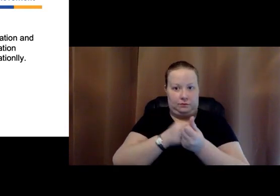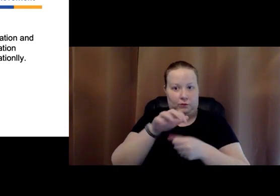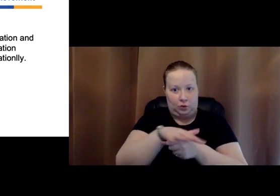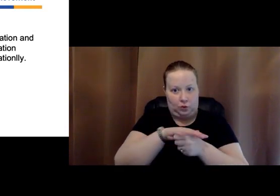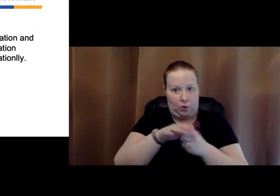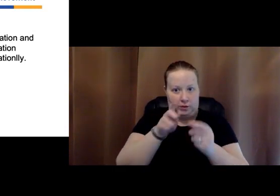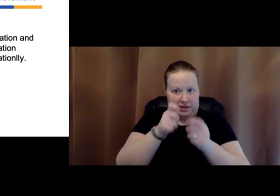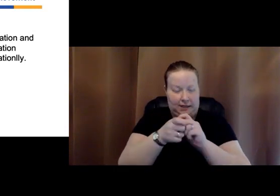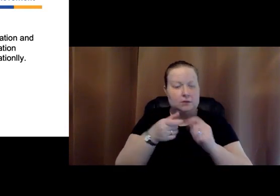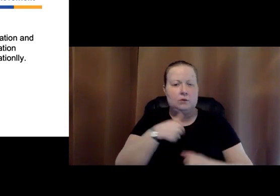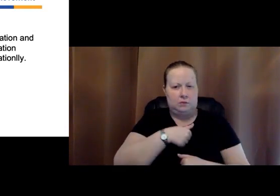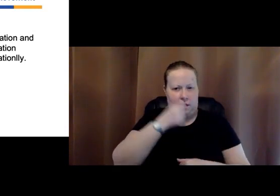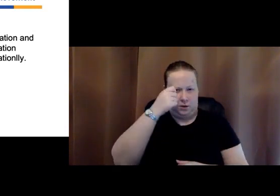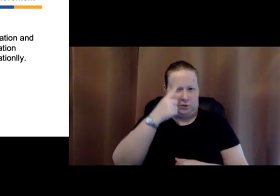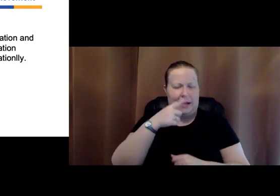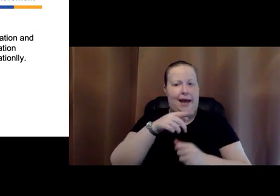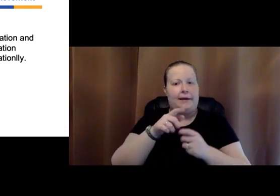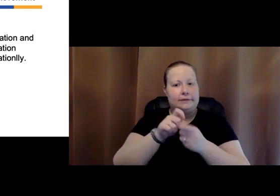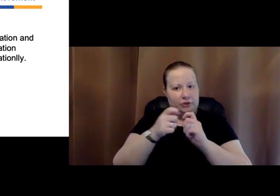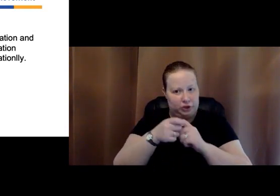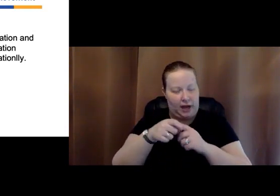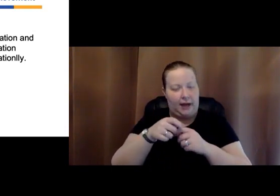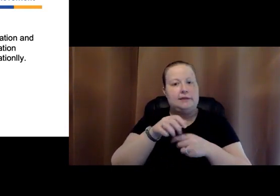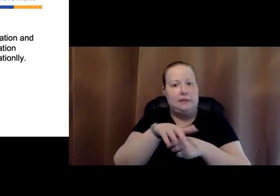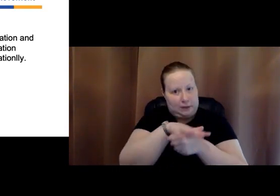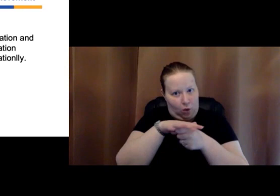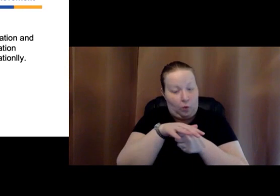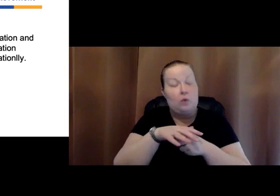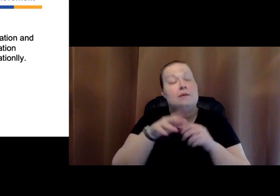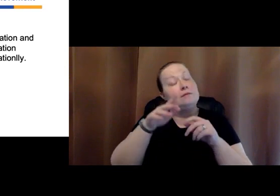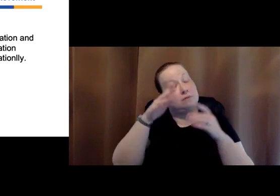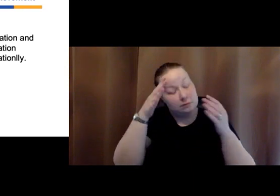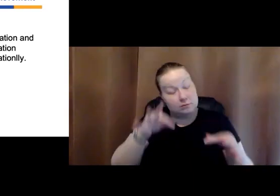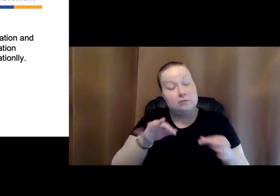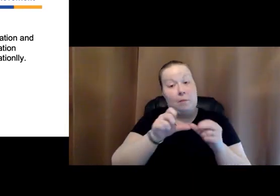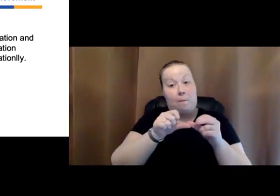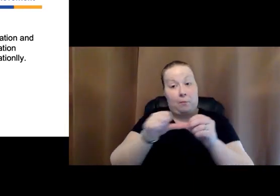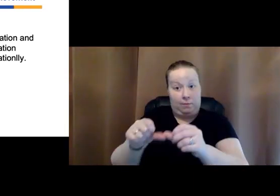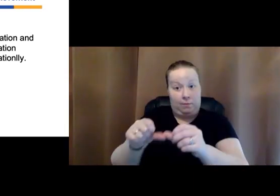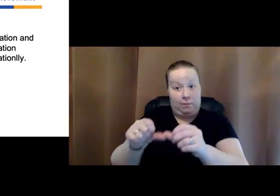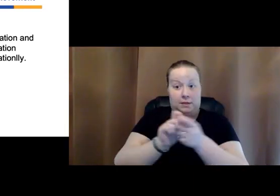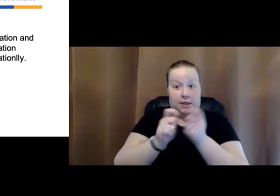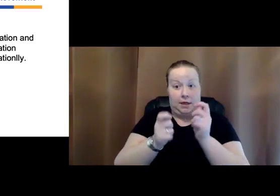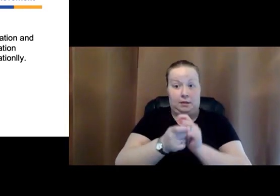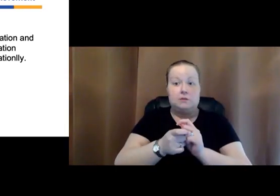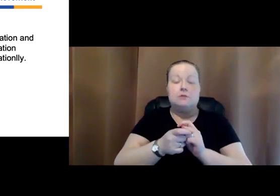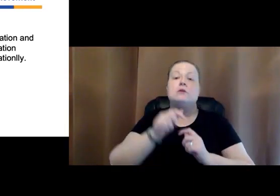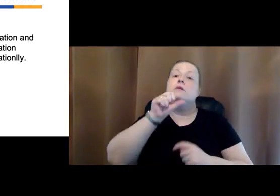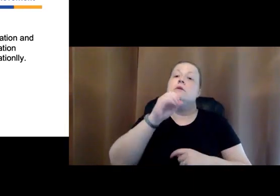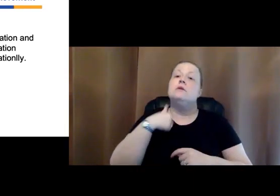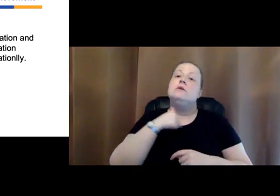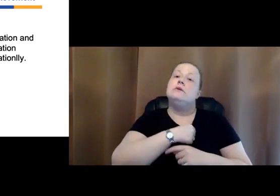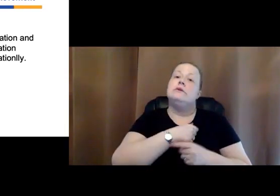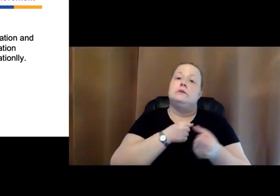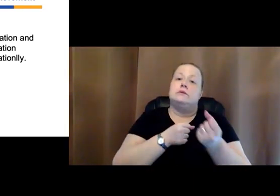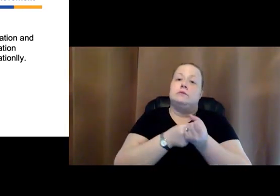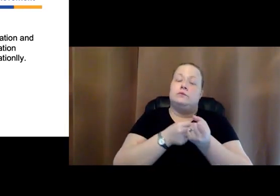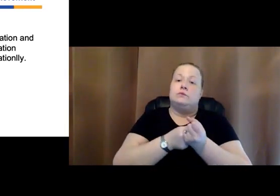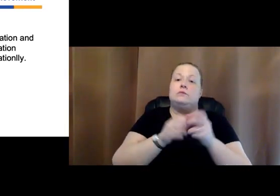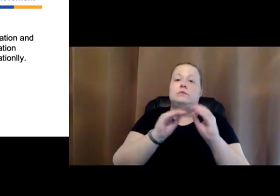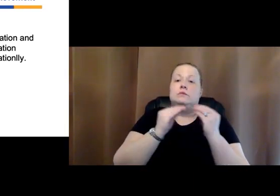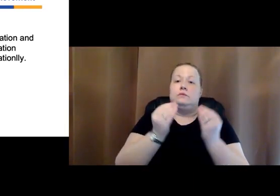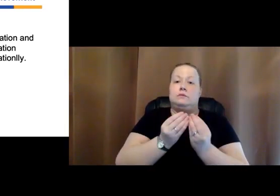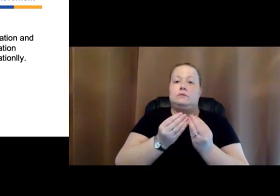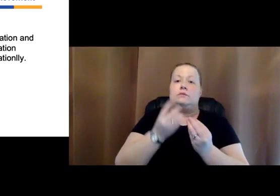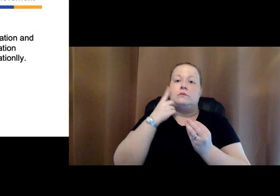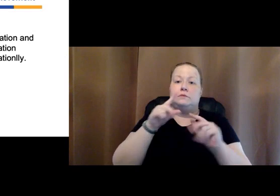is local, change is local, permanent change is certainly local. So we support organizations in building capacity to deliver